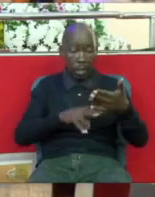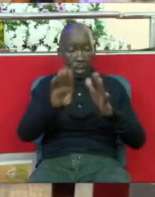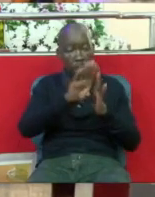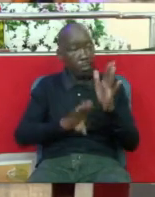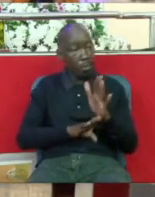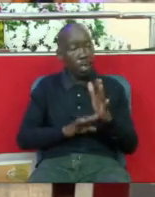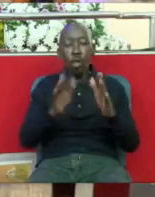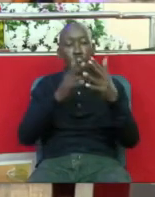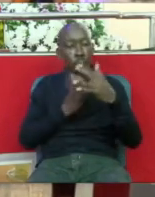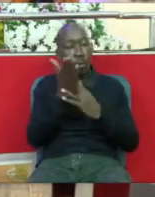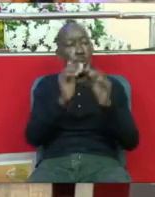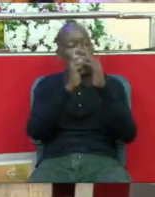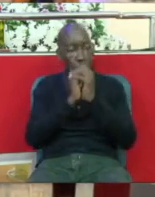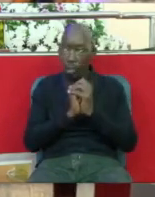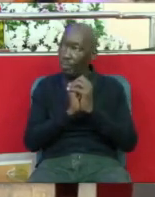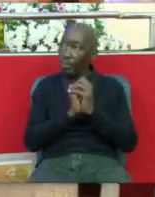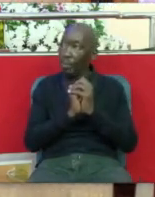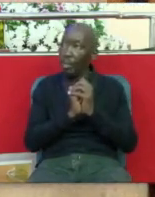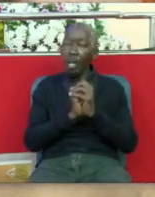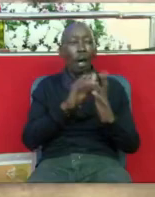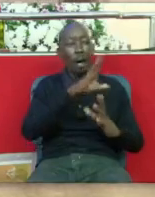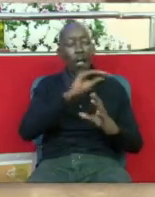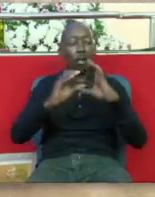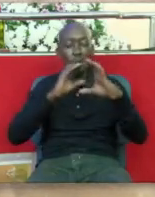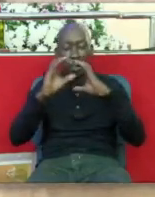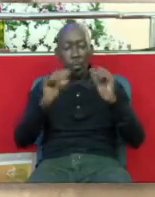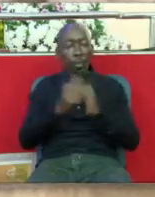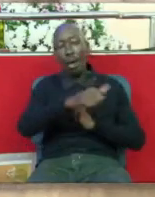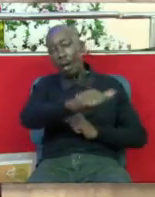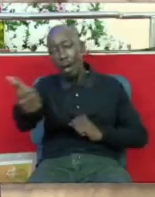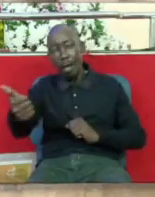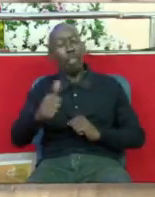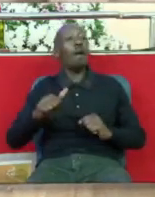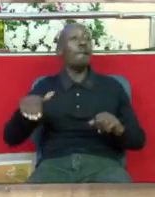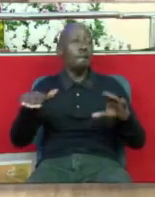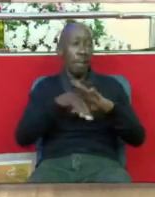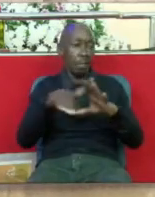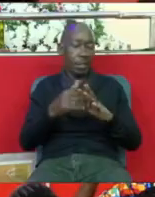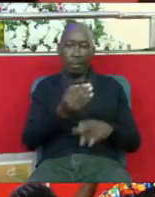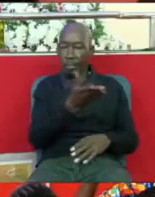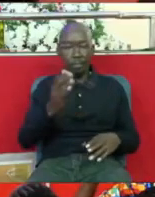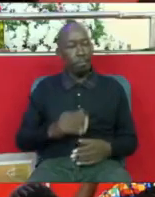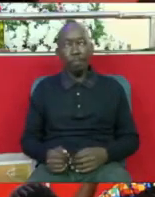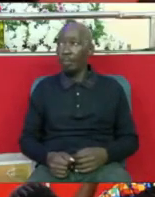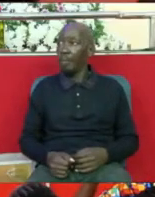neno. Through worship. Kupitia ibada. And conversations with believers. Na kuongea na waumini wengine.